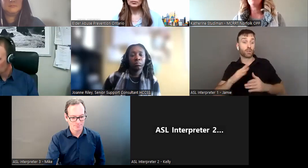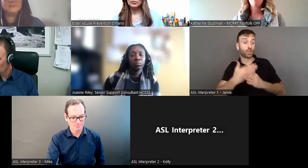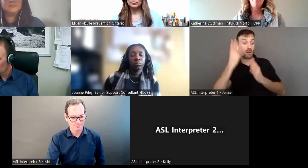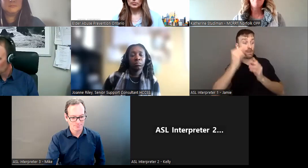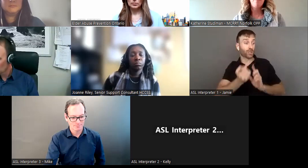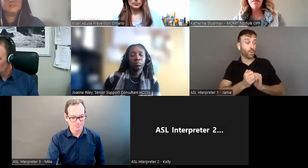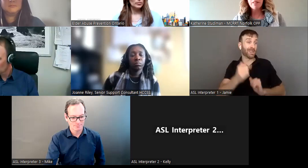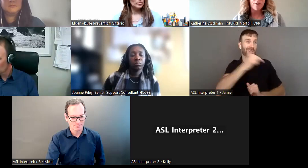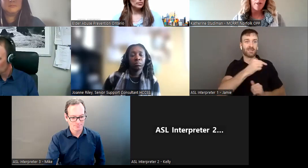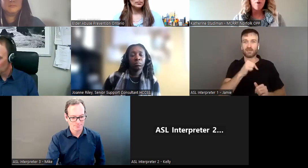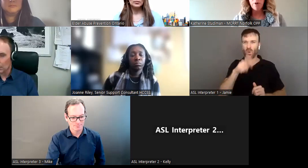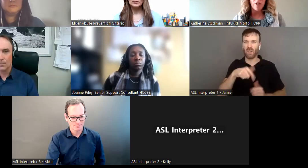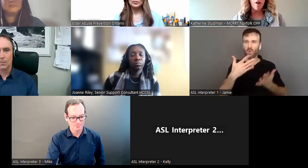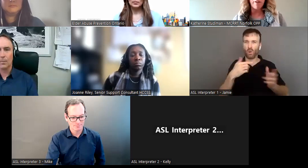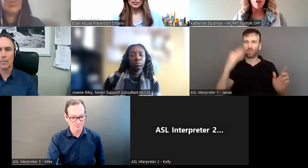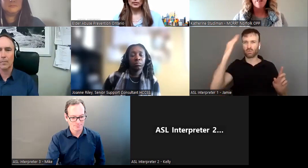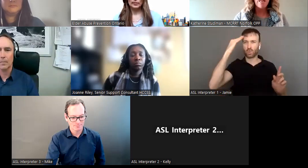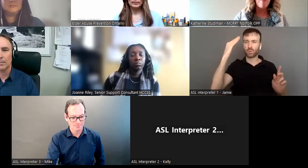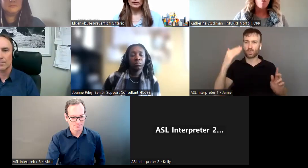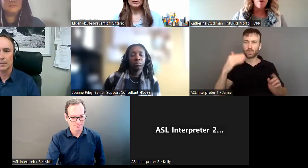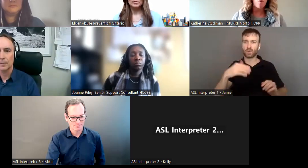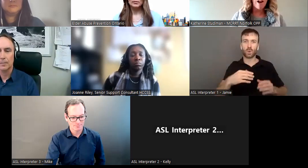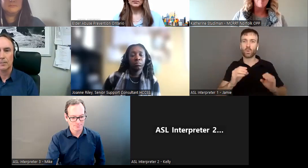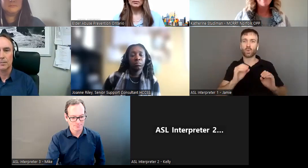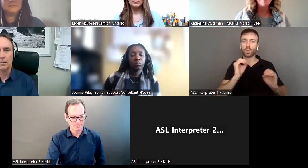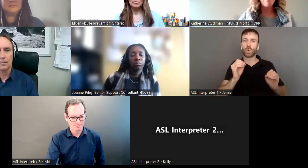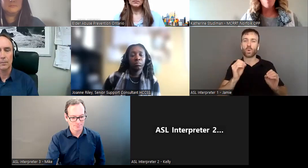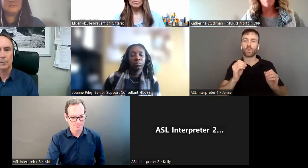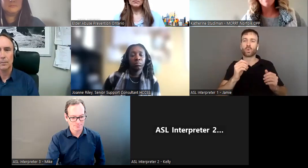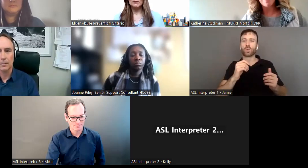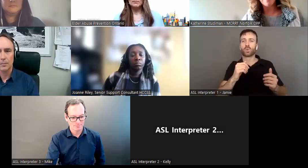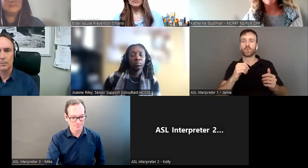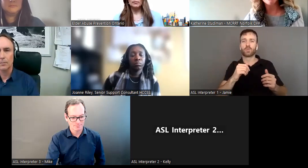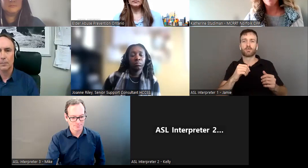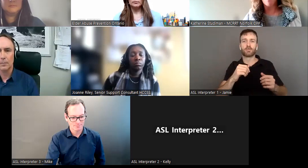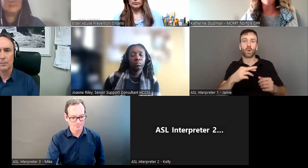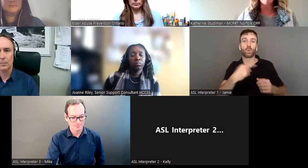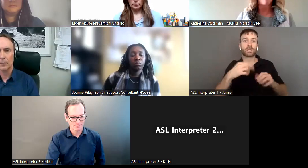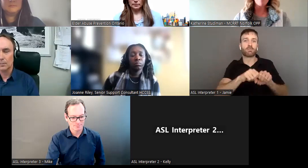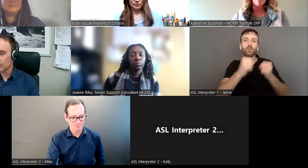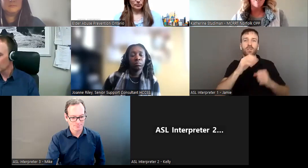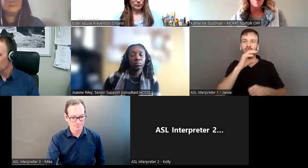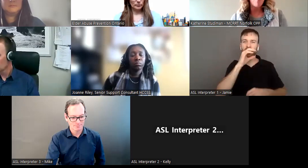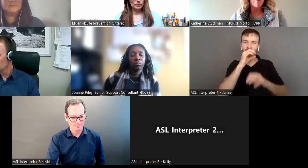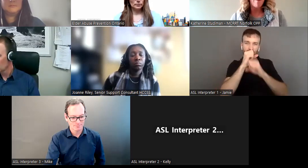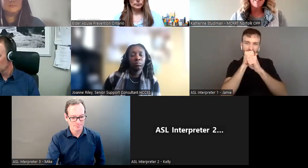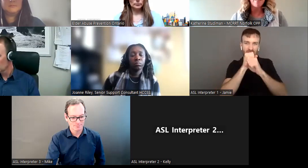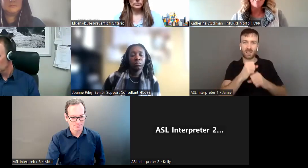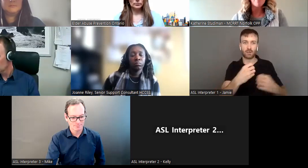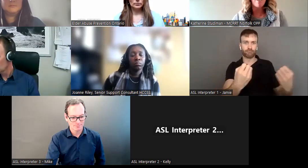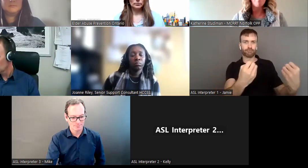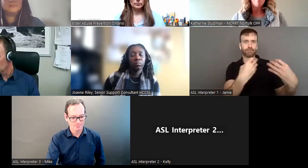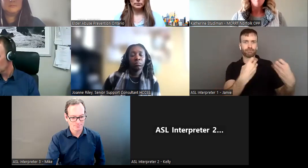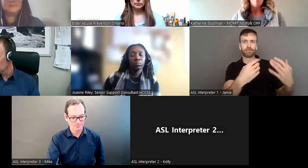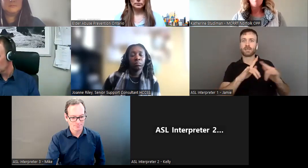I guess being concerned about breaching confidentiality. I mean, we're at the same call together. So all the information is coming to both of us at the